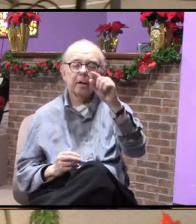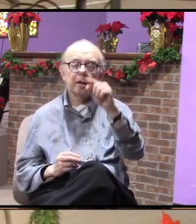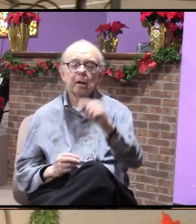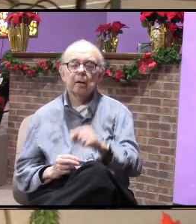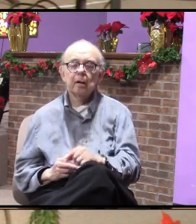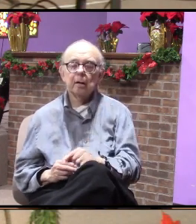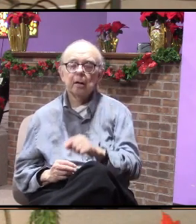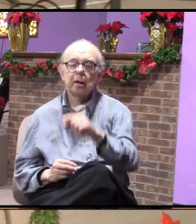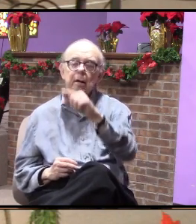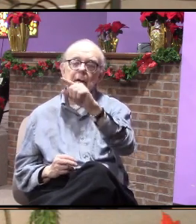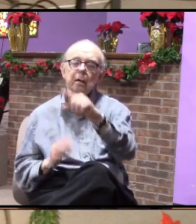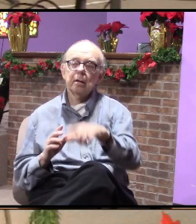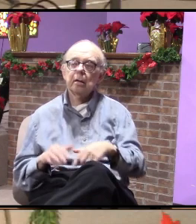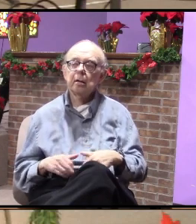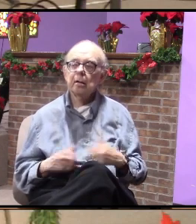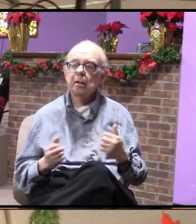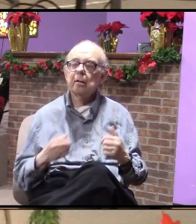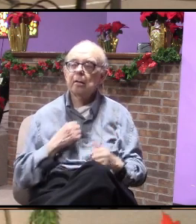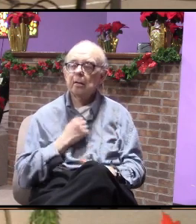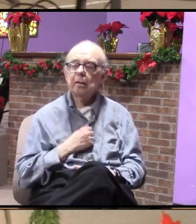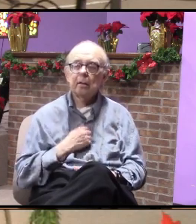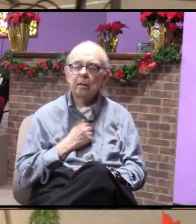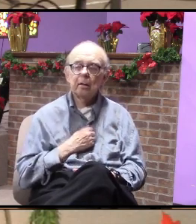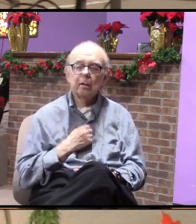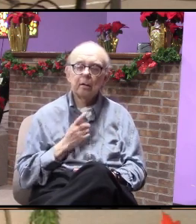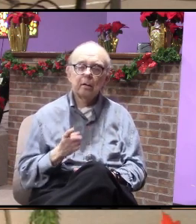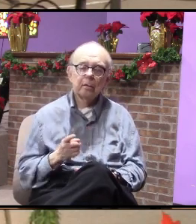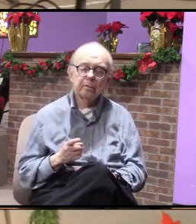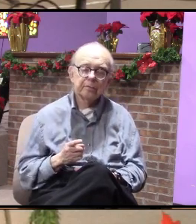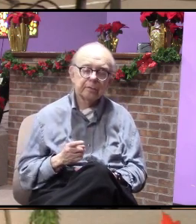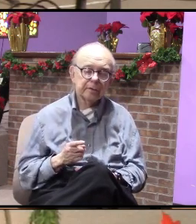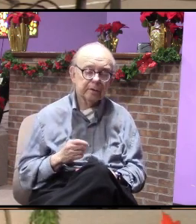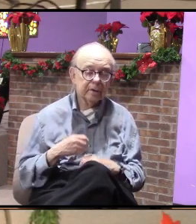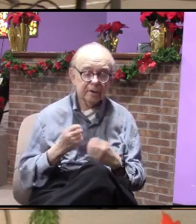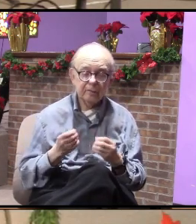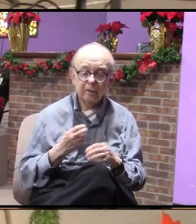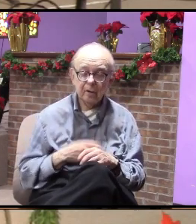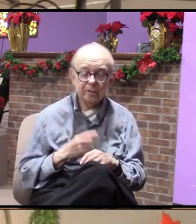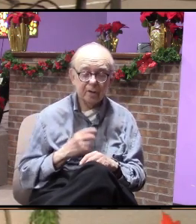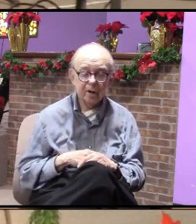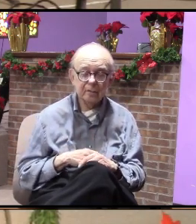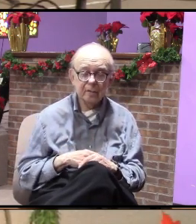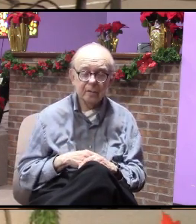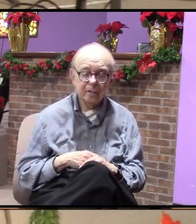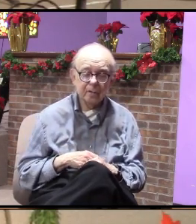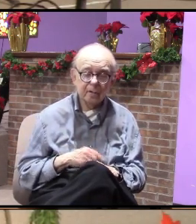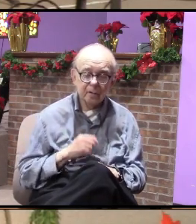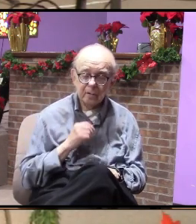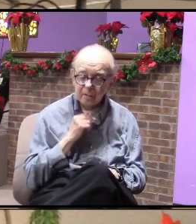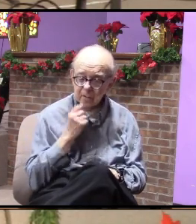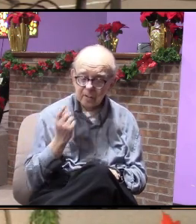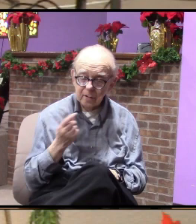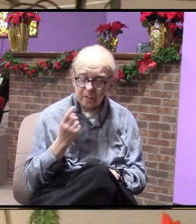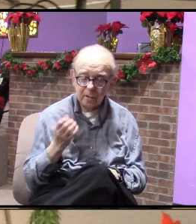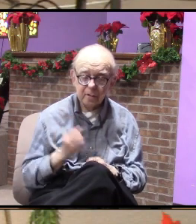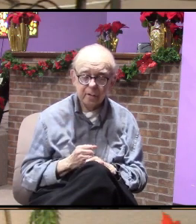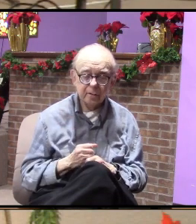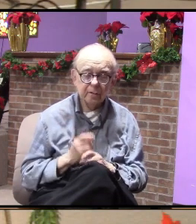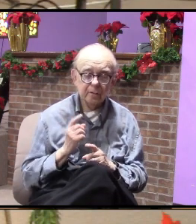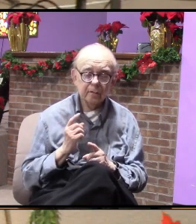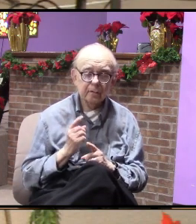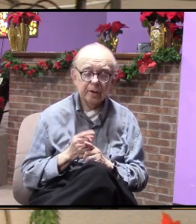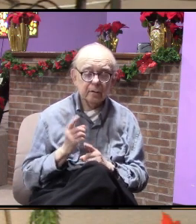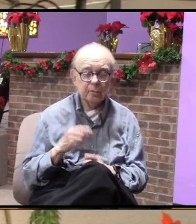your life, I'm sorry to burst your bubble. You're not always going to be